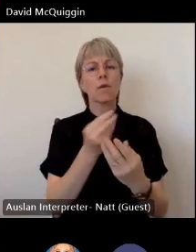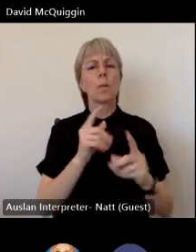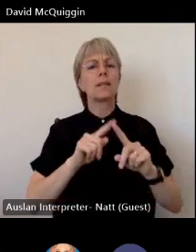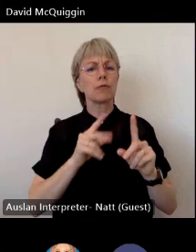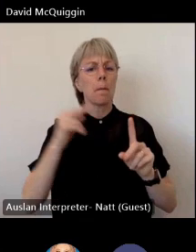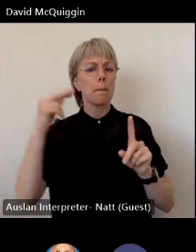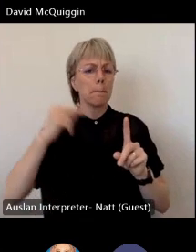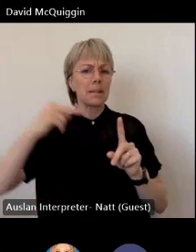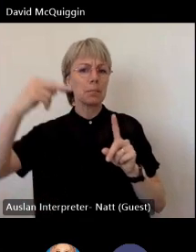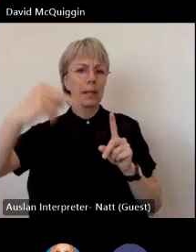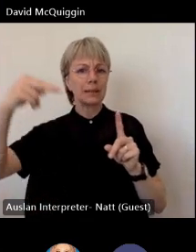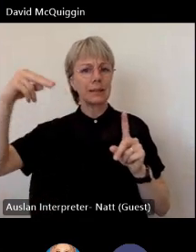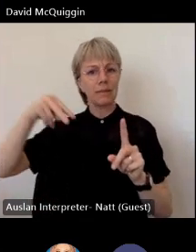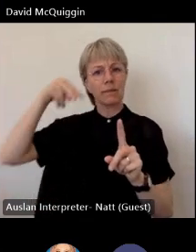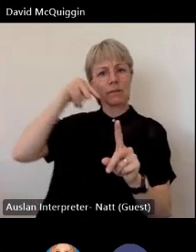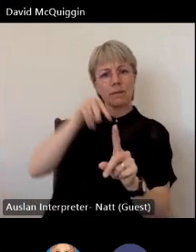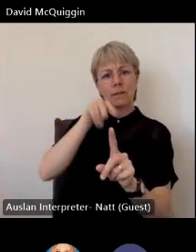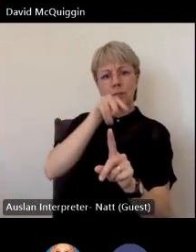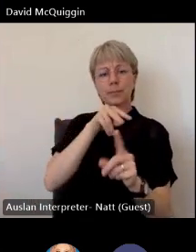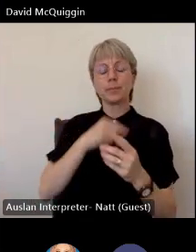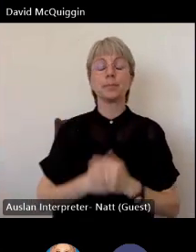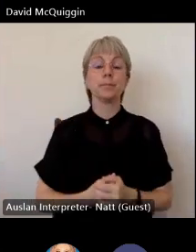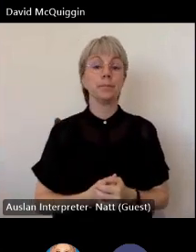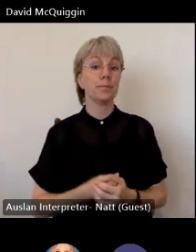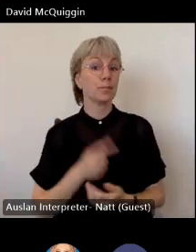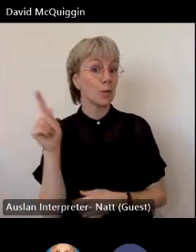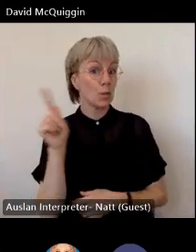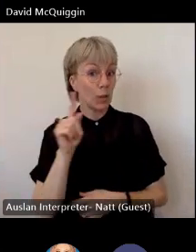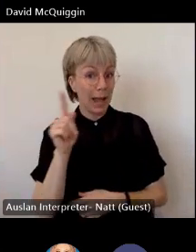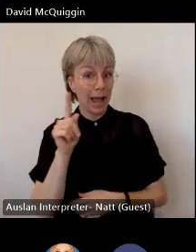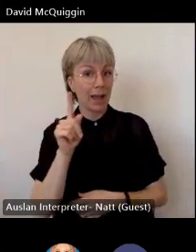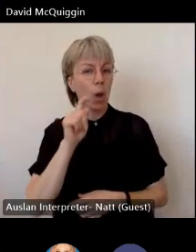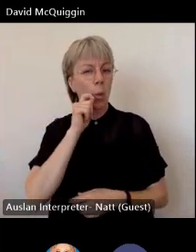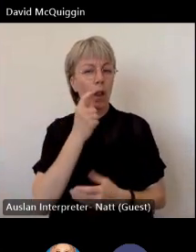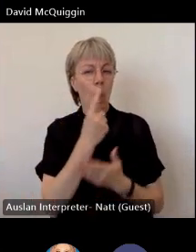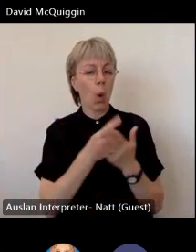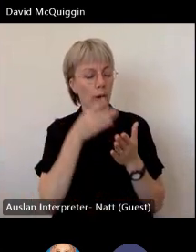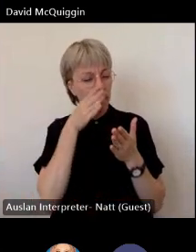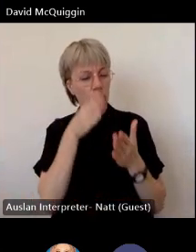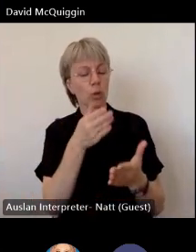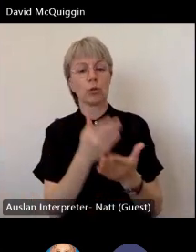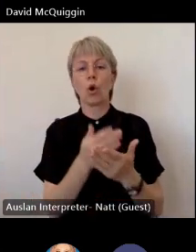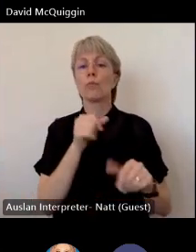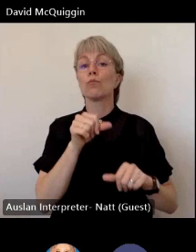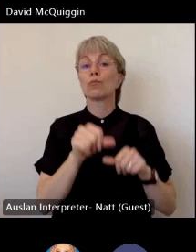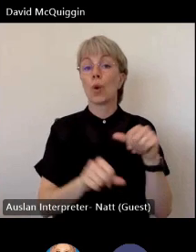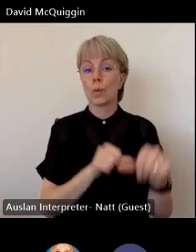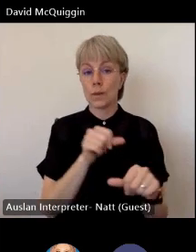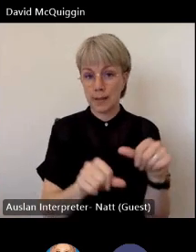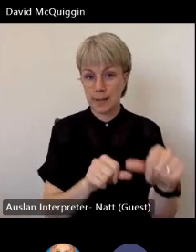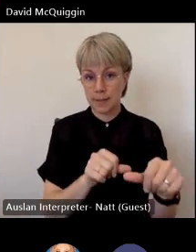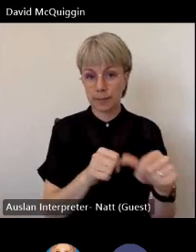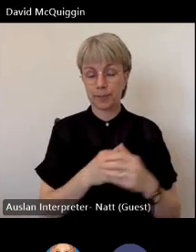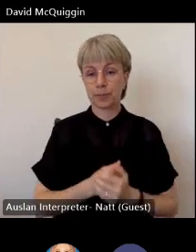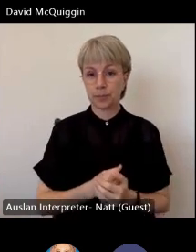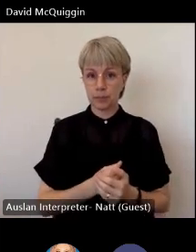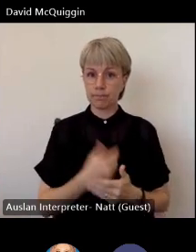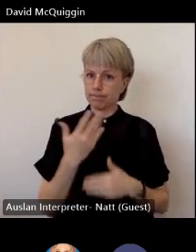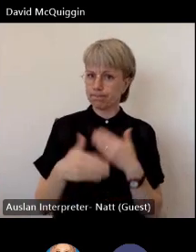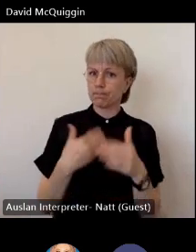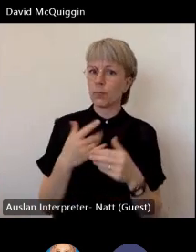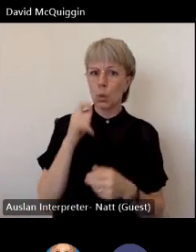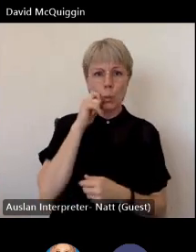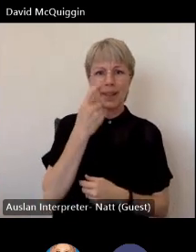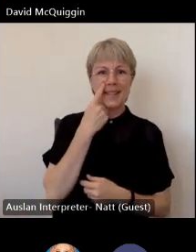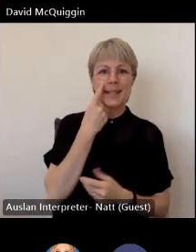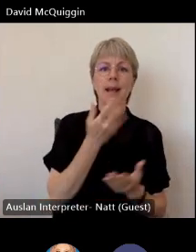seekers. Today, in the interest of time, I'm going to focus on process. And as we go, you will see, though, how it links